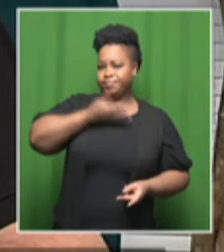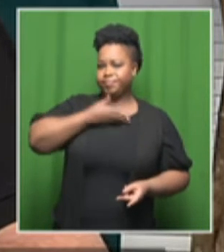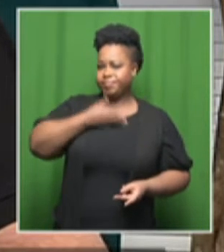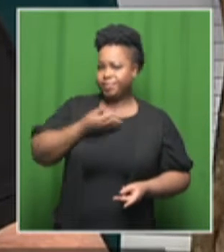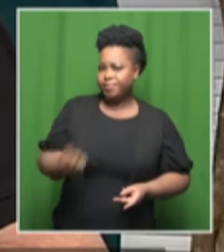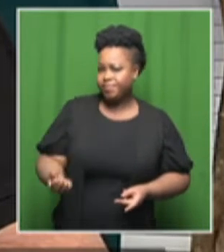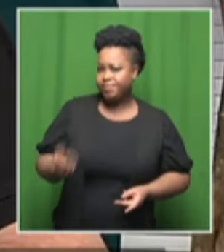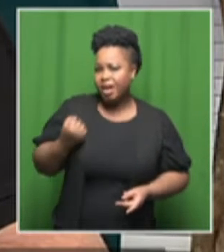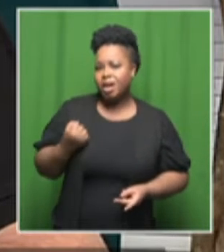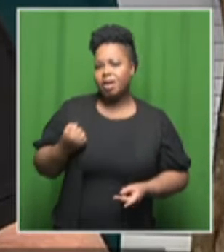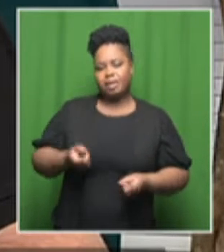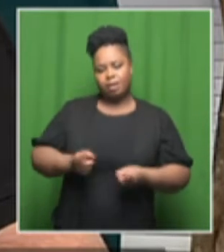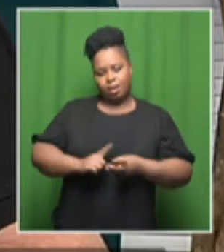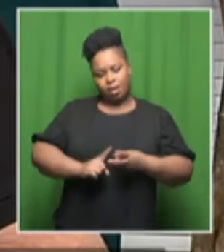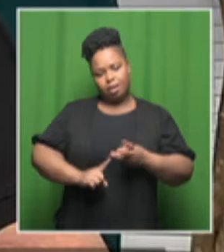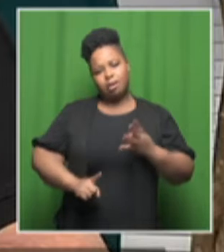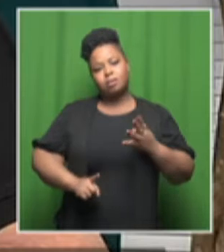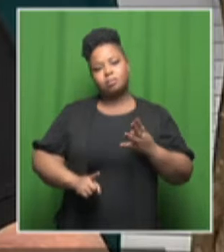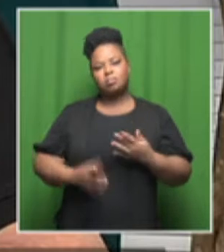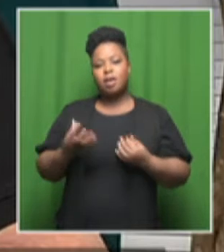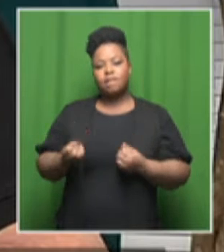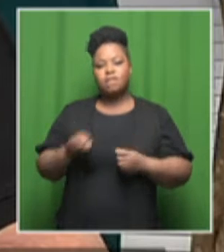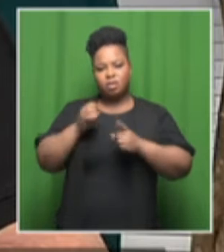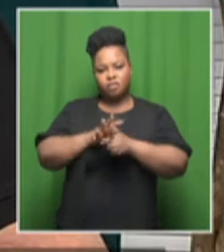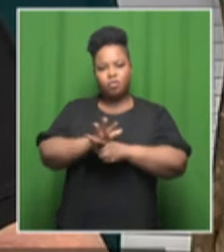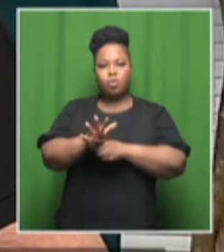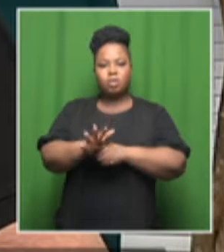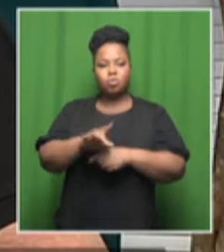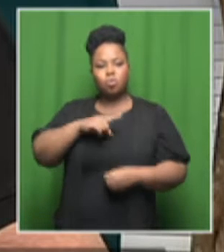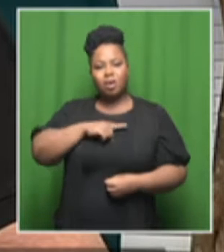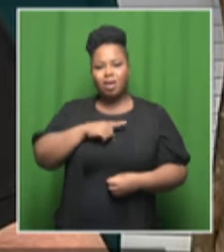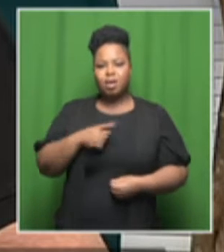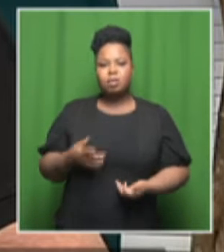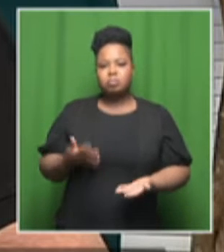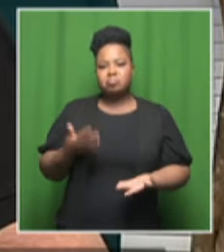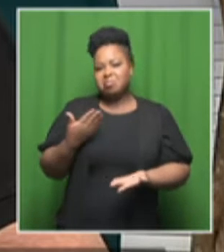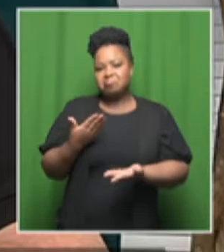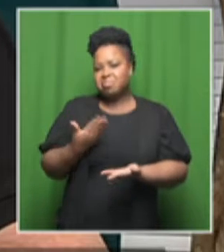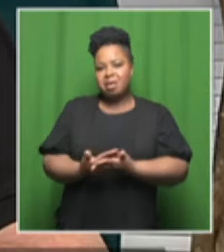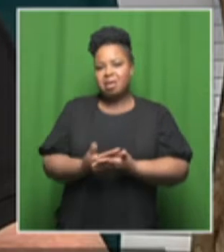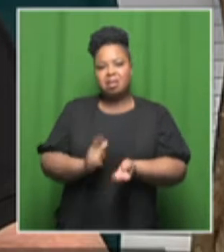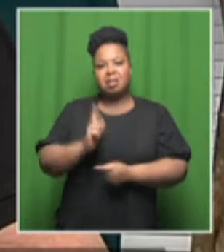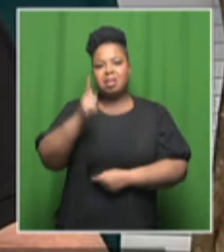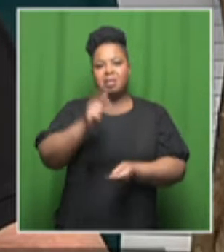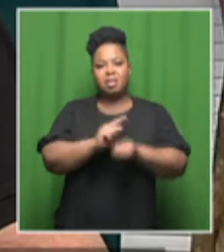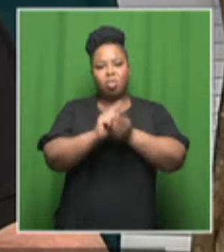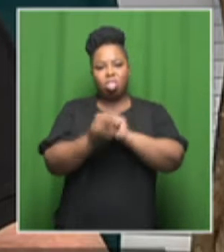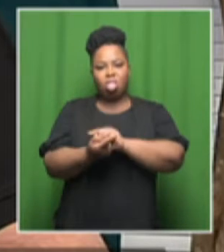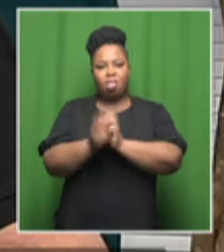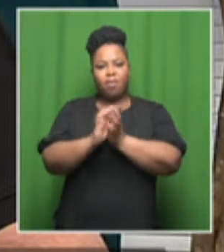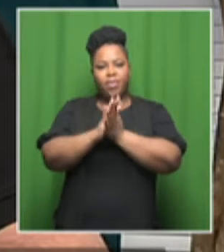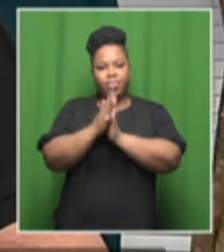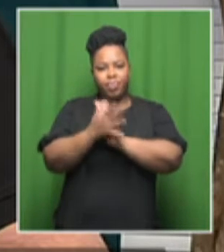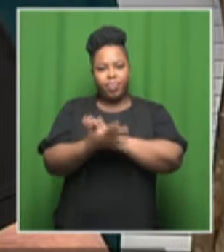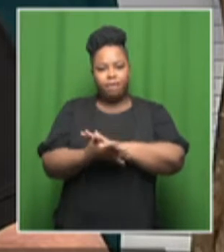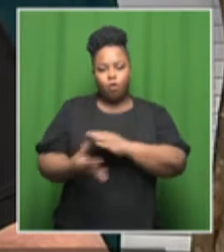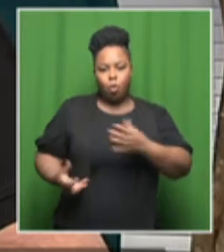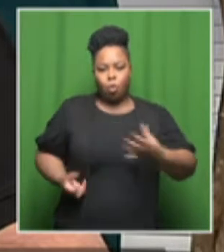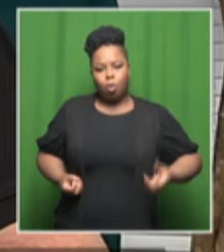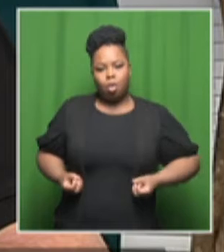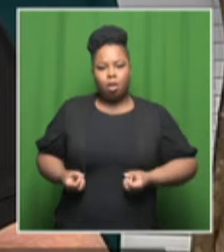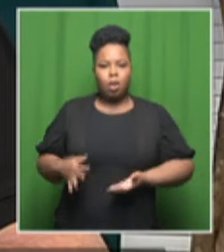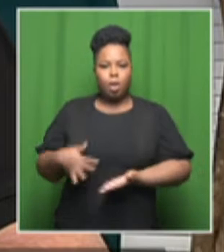All these things have an influence on your egg quality. And that's why we say as